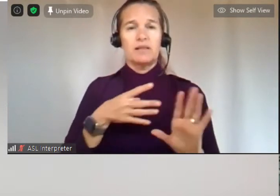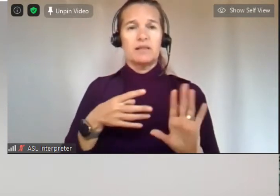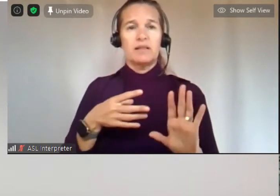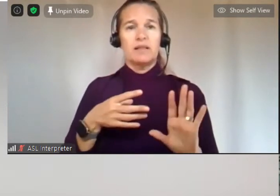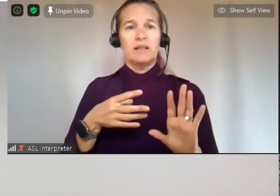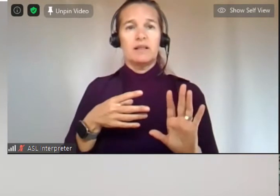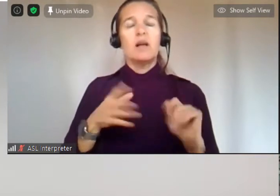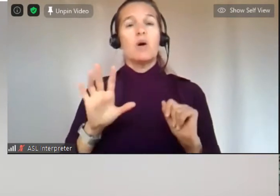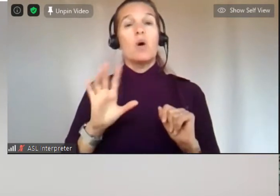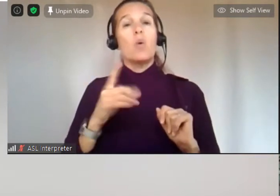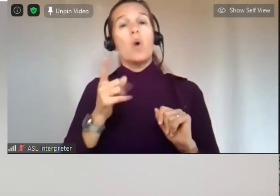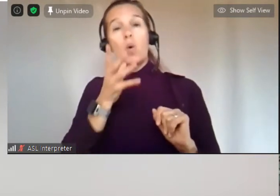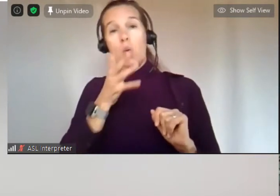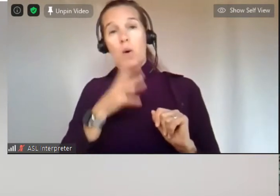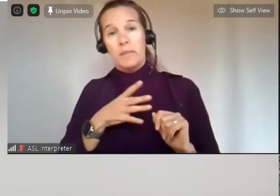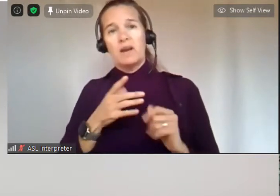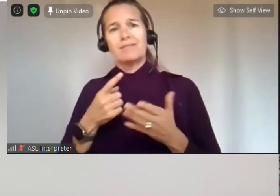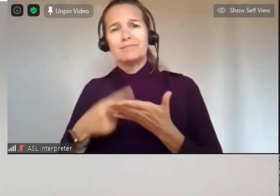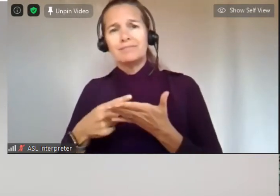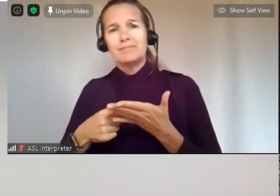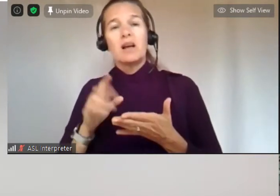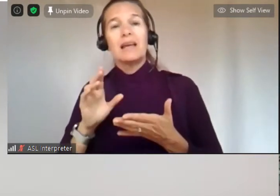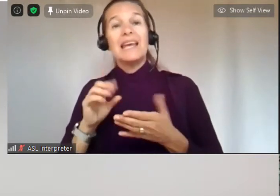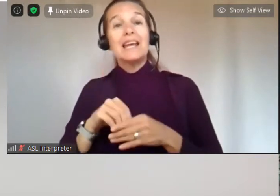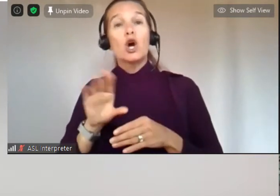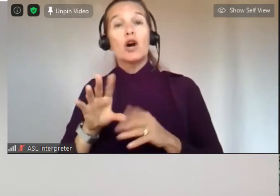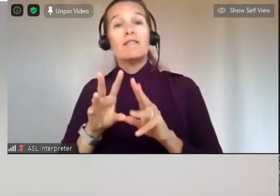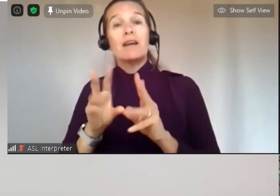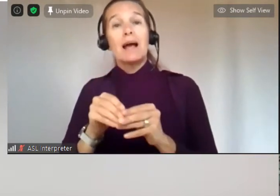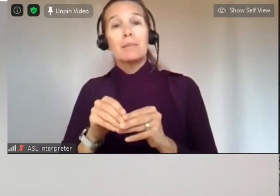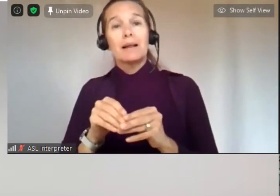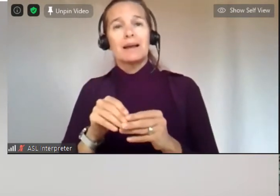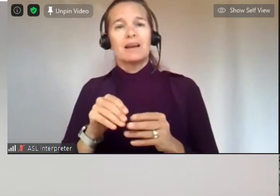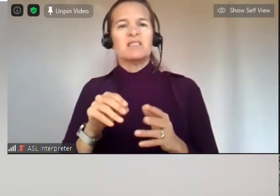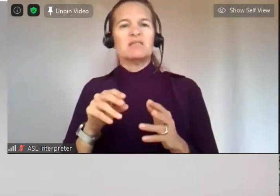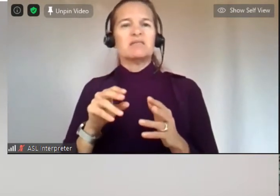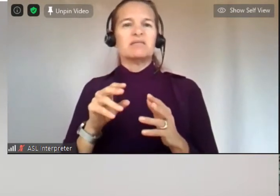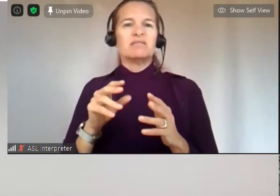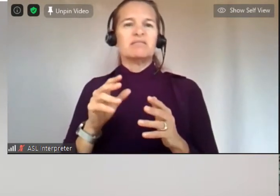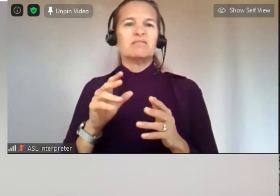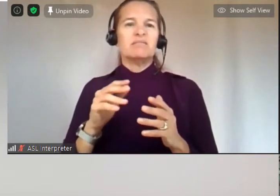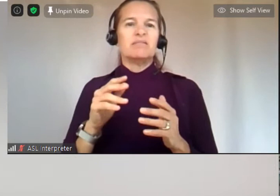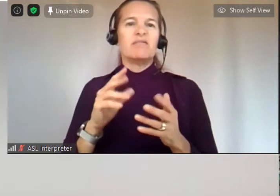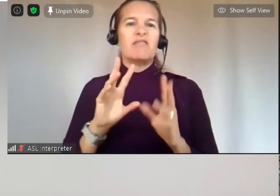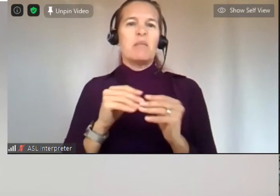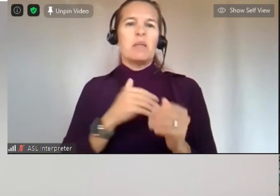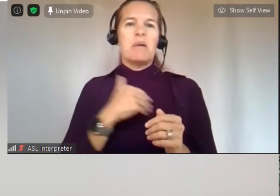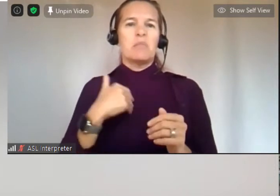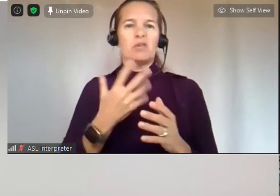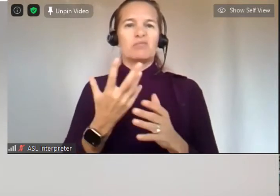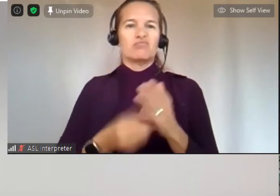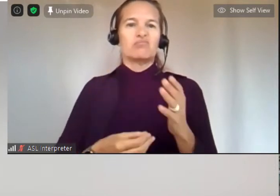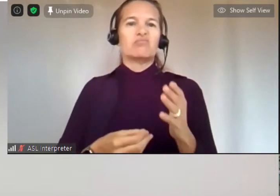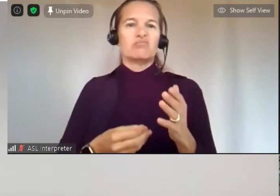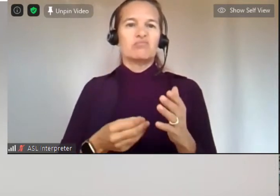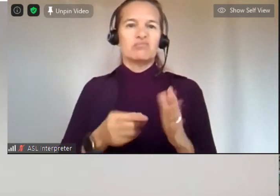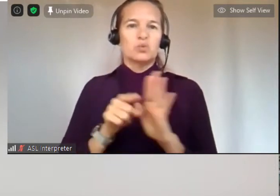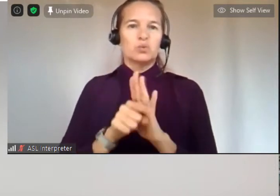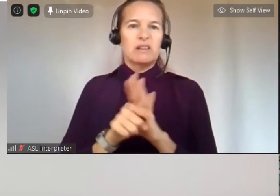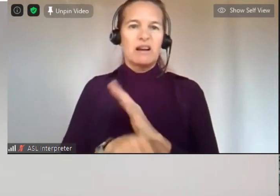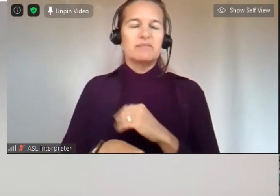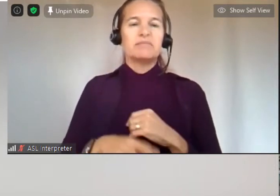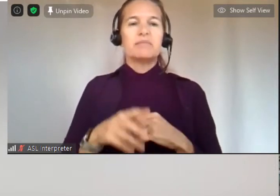in her family lost a relative, and it's devastating to lose people. And I myself remember